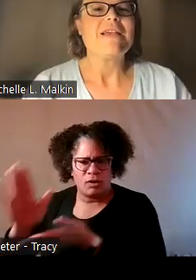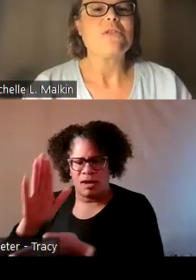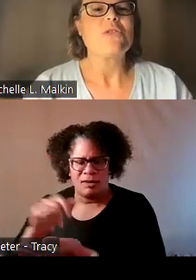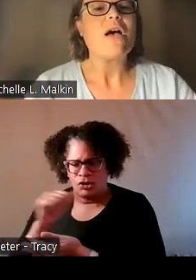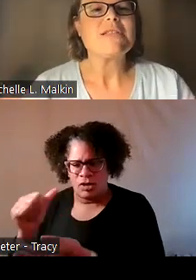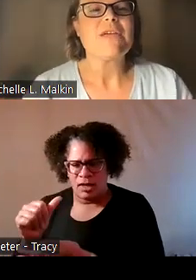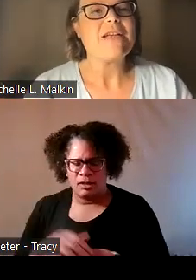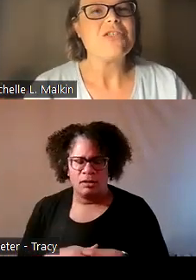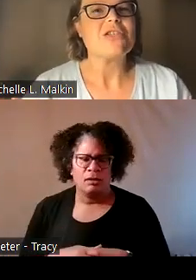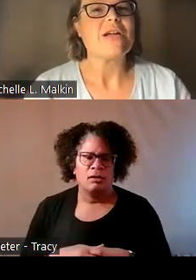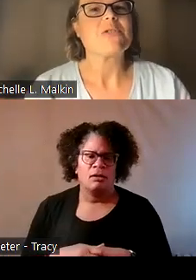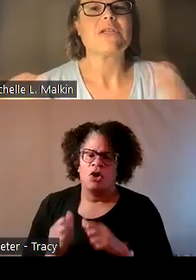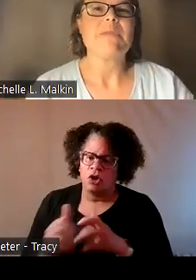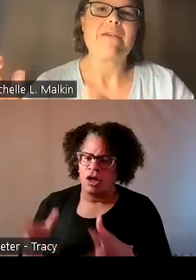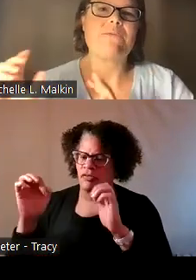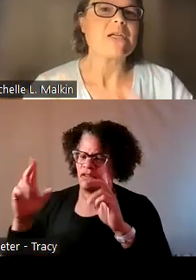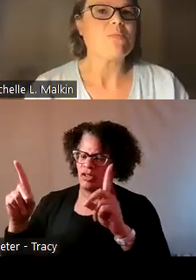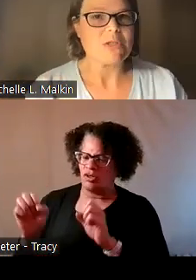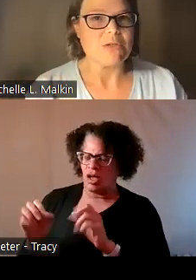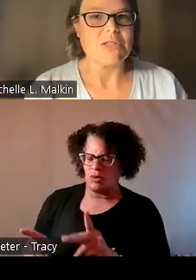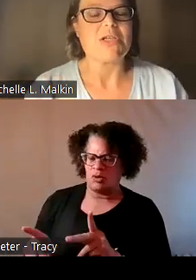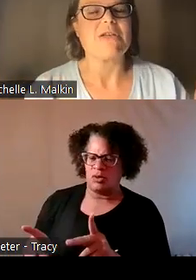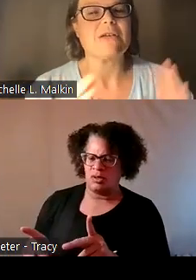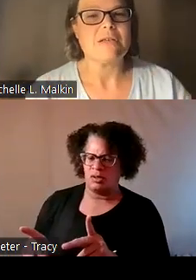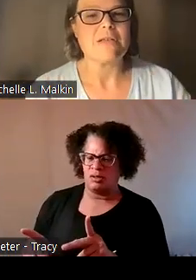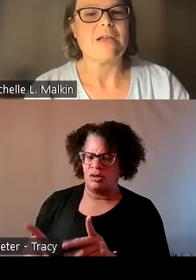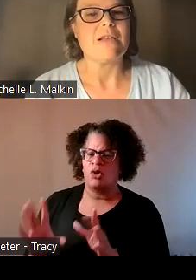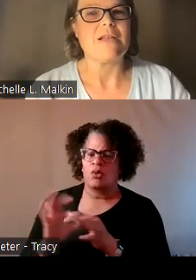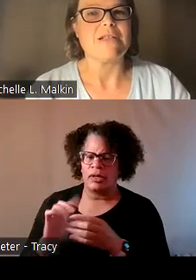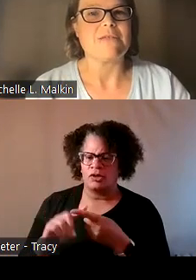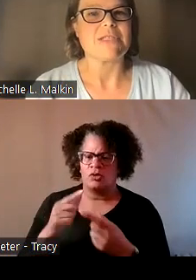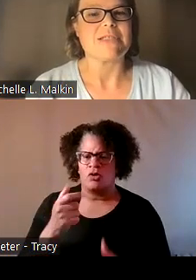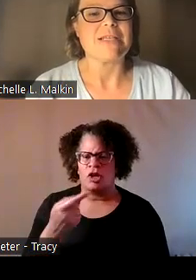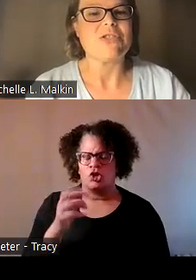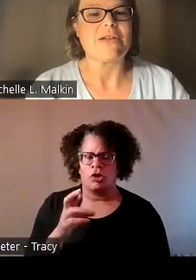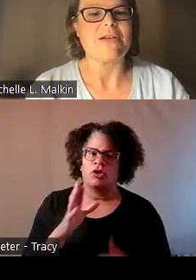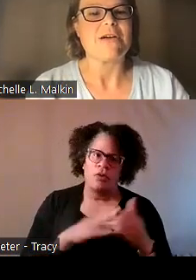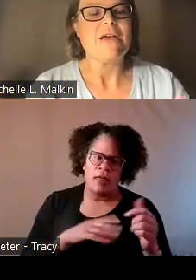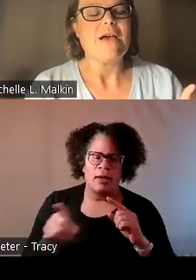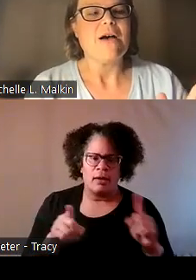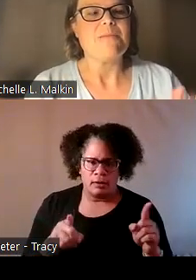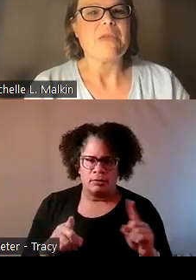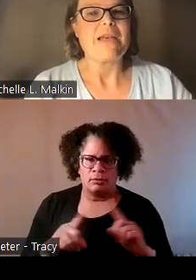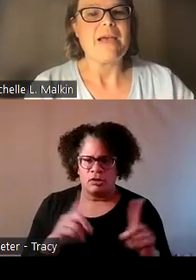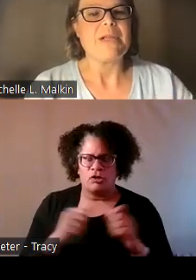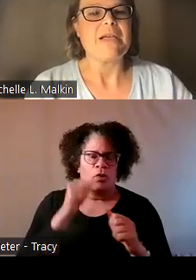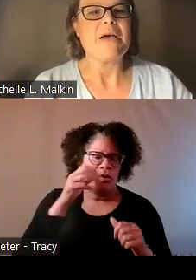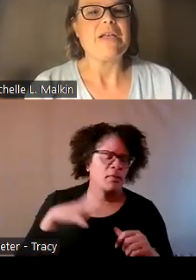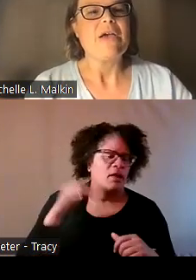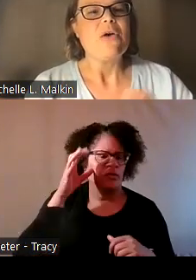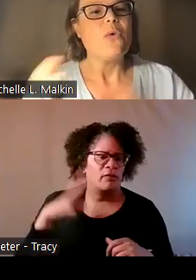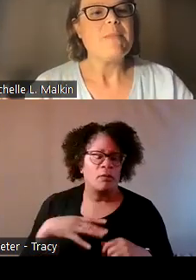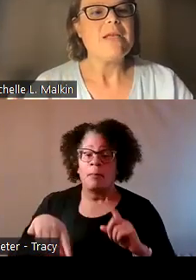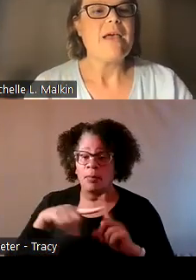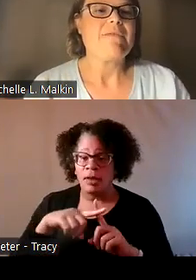the loss of an education opportunity could be much more due to gender than the differences in gender and gambling.